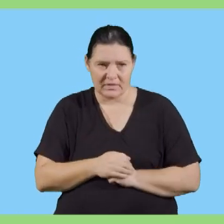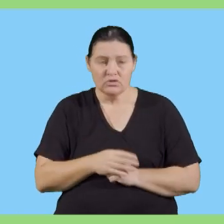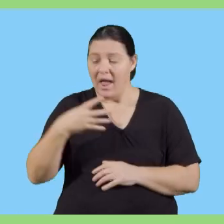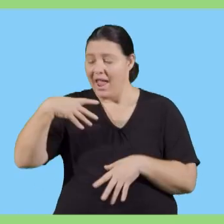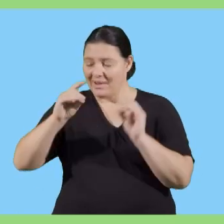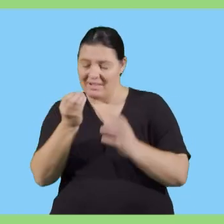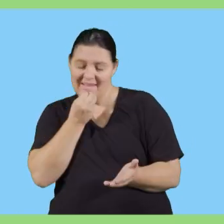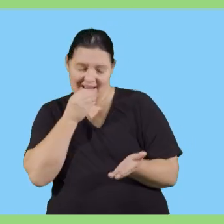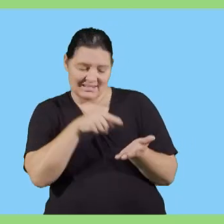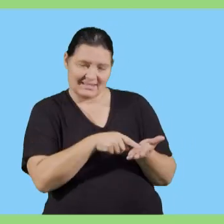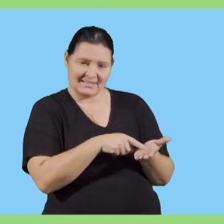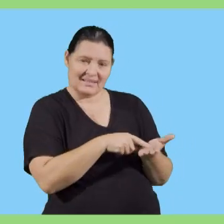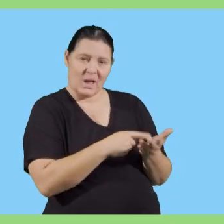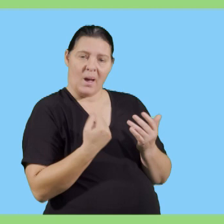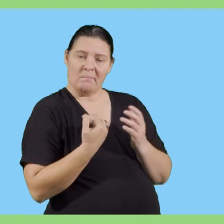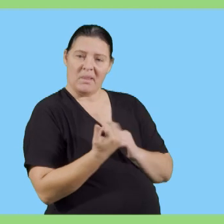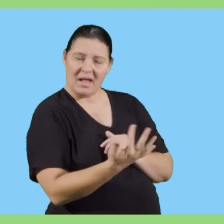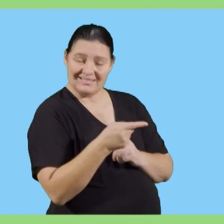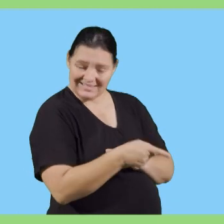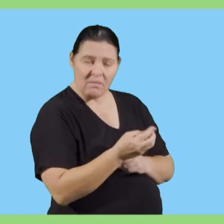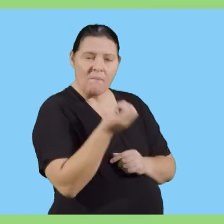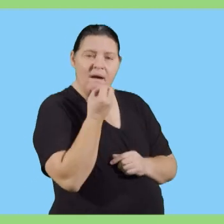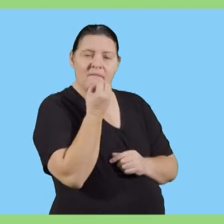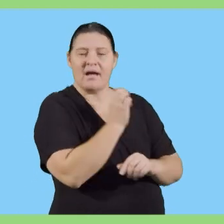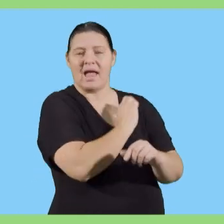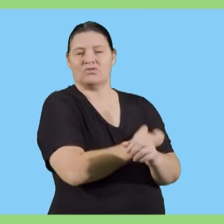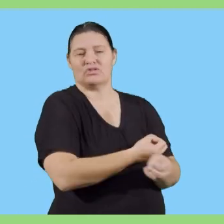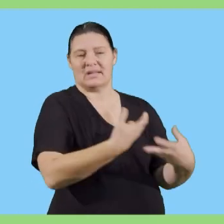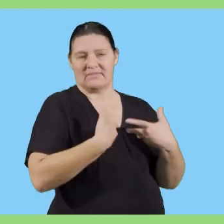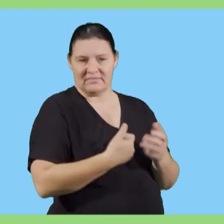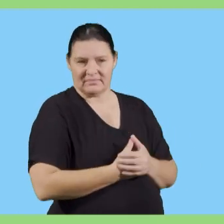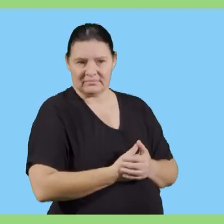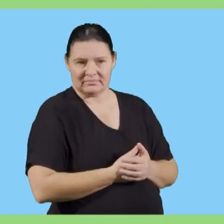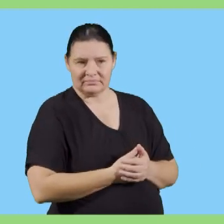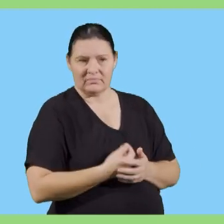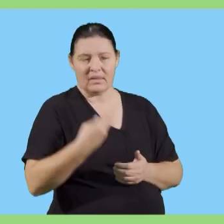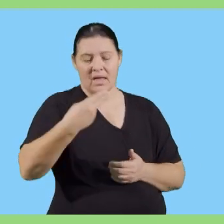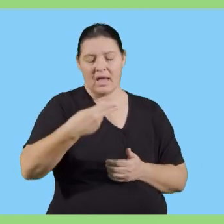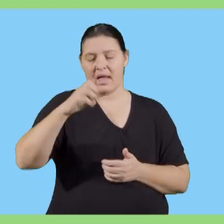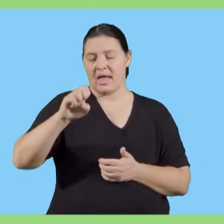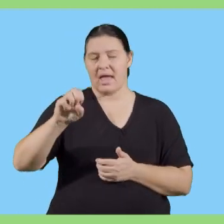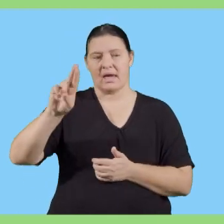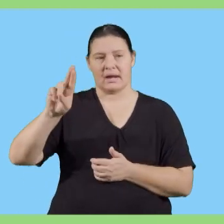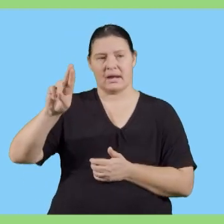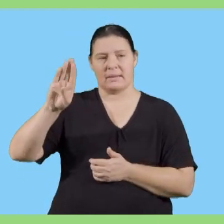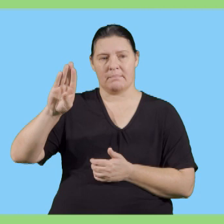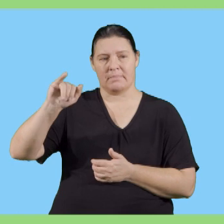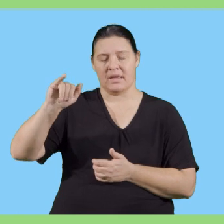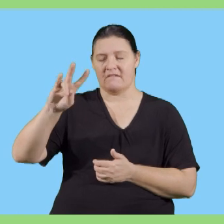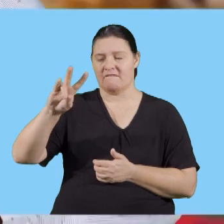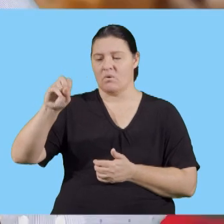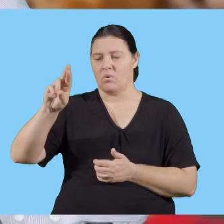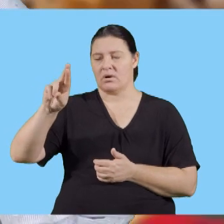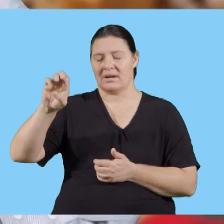Herbivores get energy directly from the plants, but carnivores and omnivores eat animals for